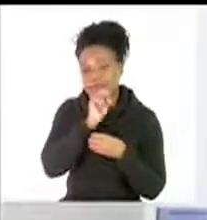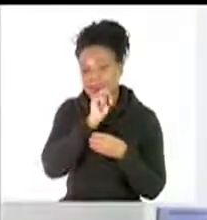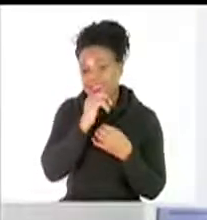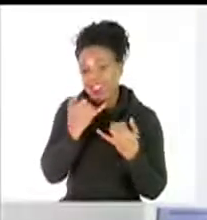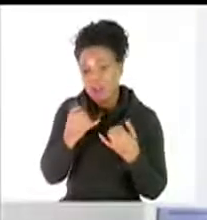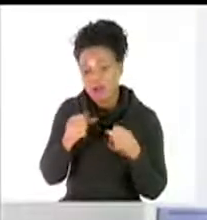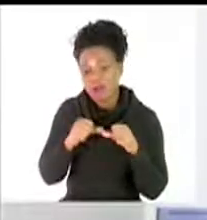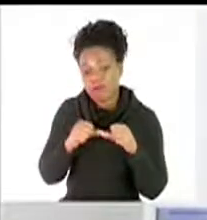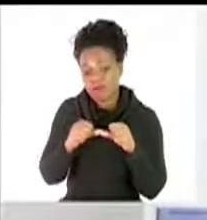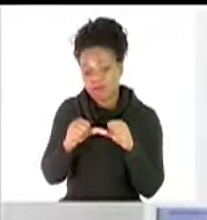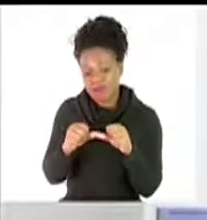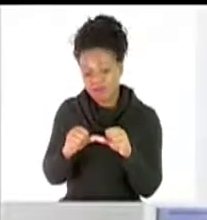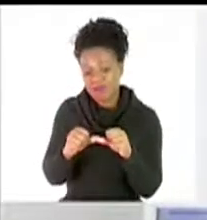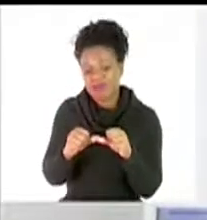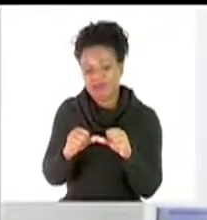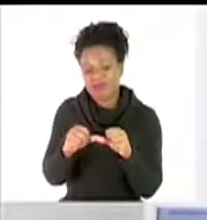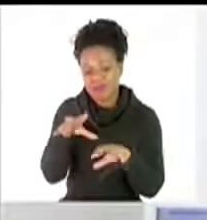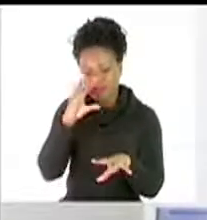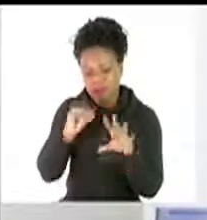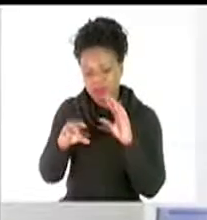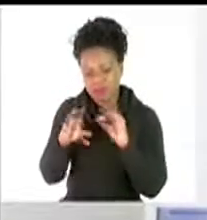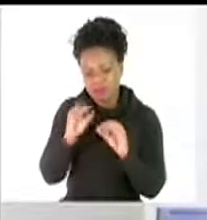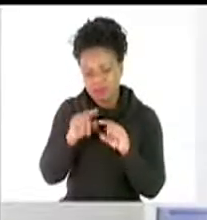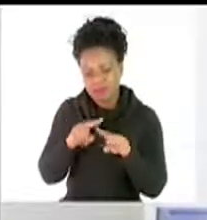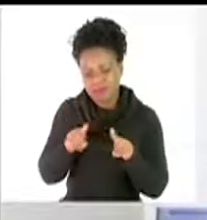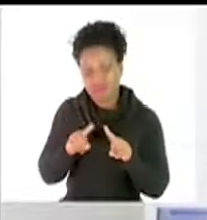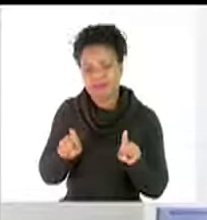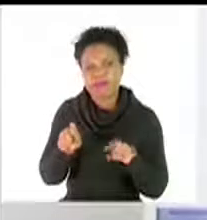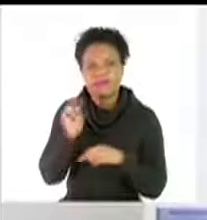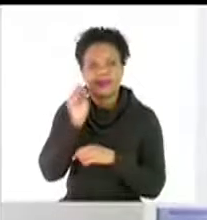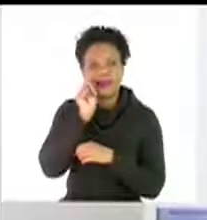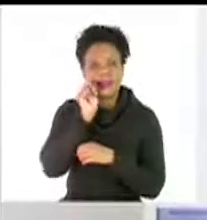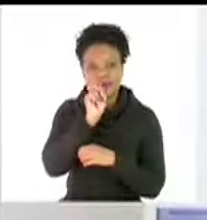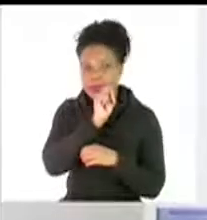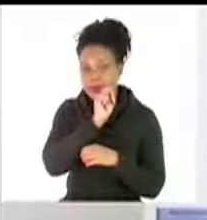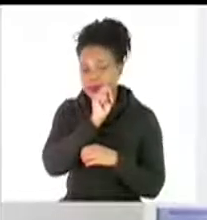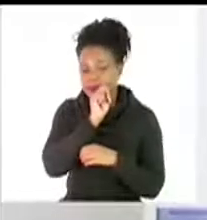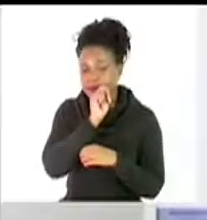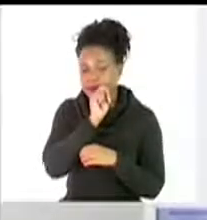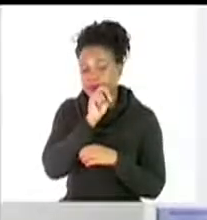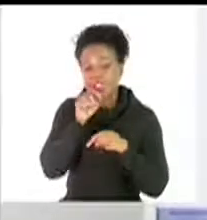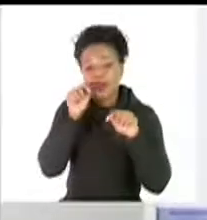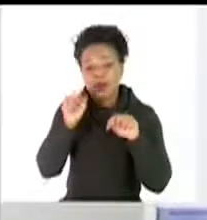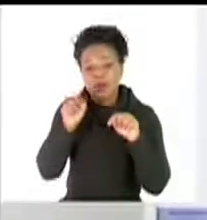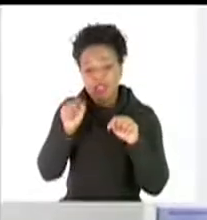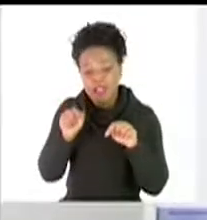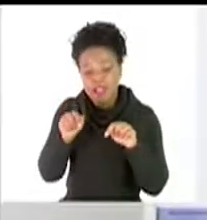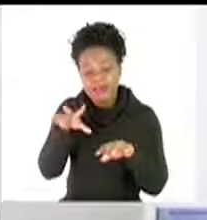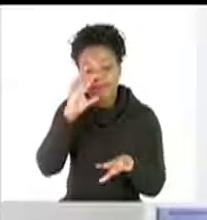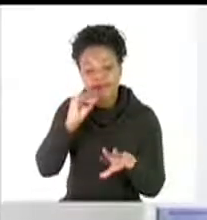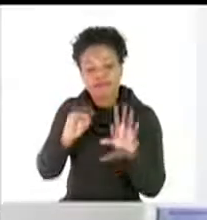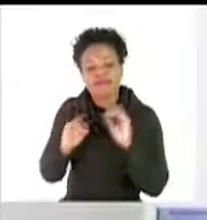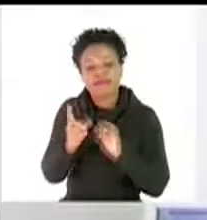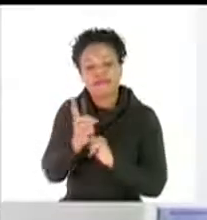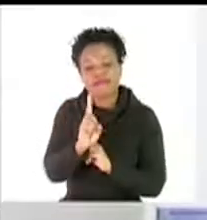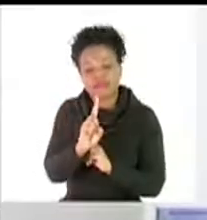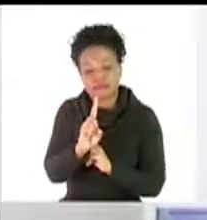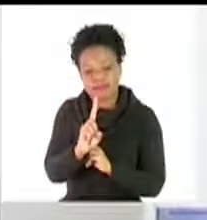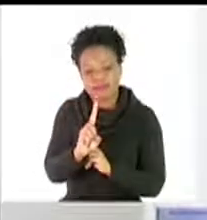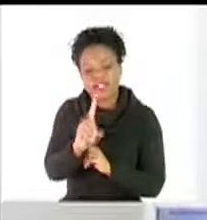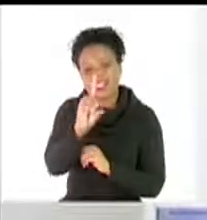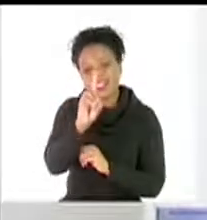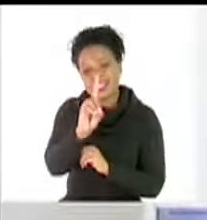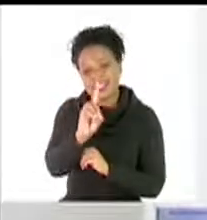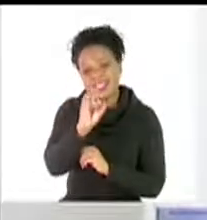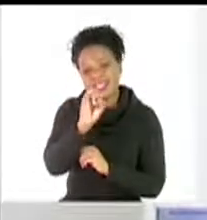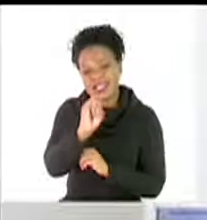nouns. Like I said, today's lesson will be on diminutive